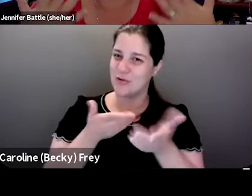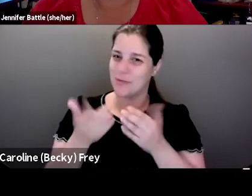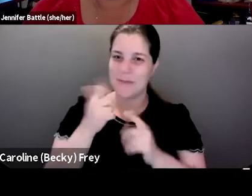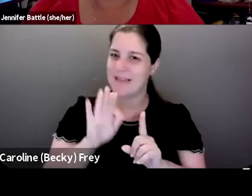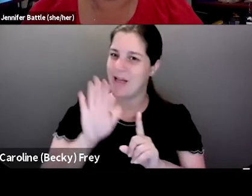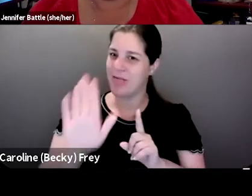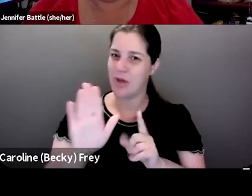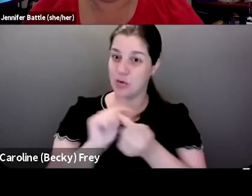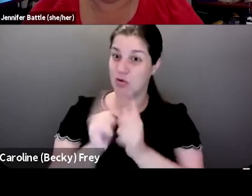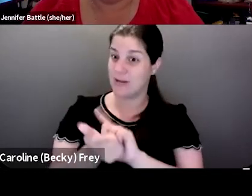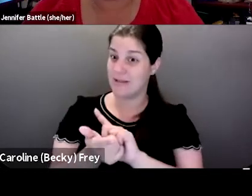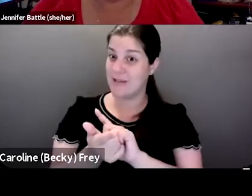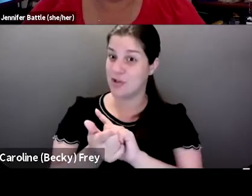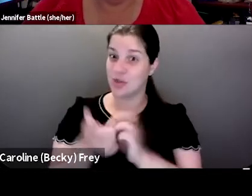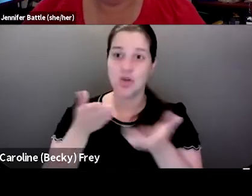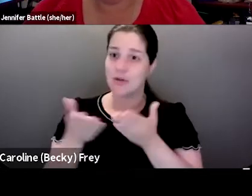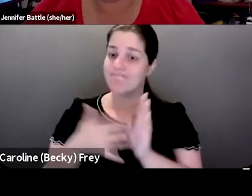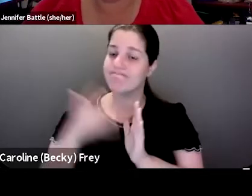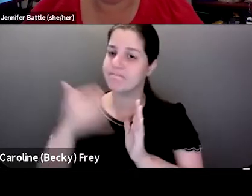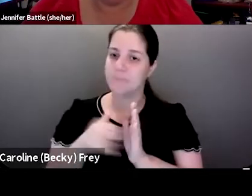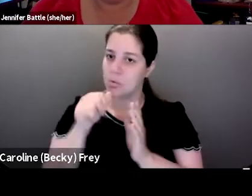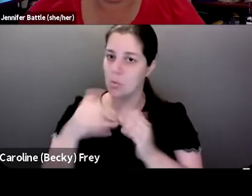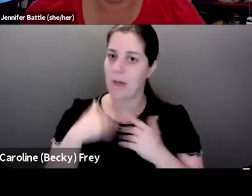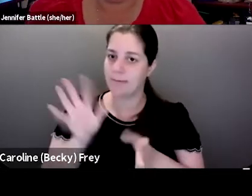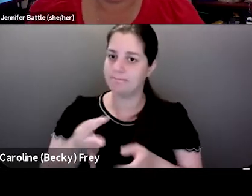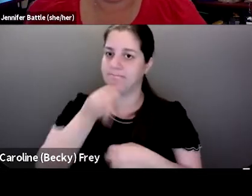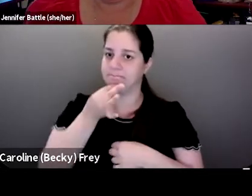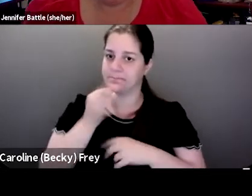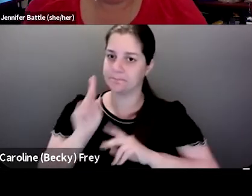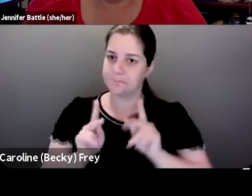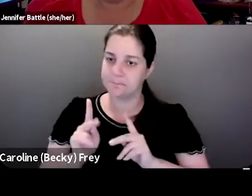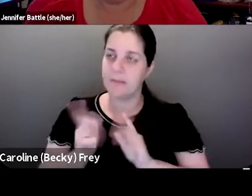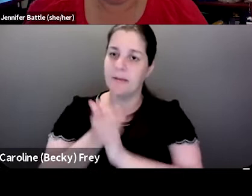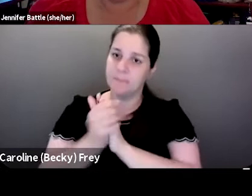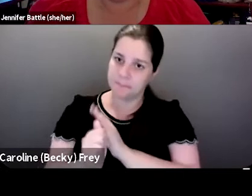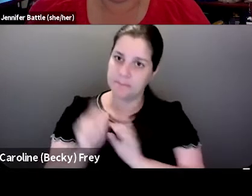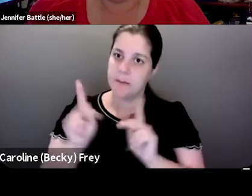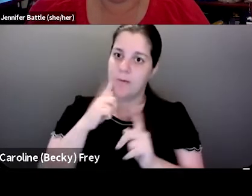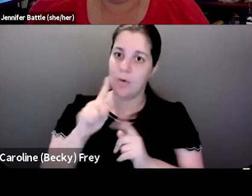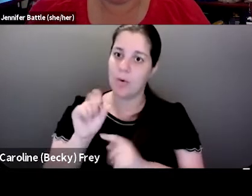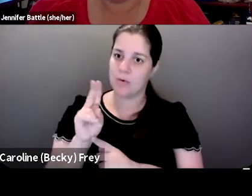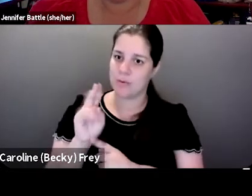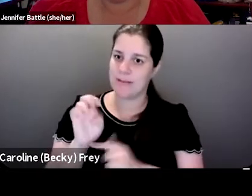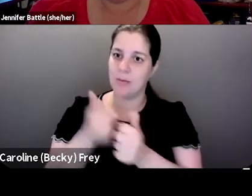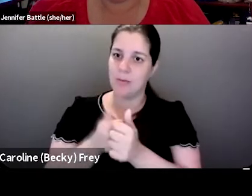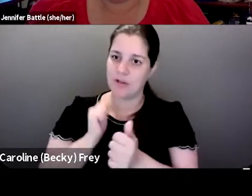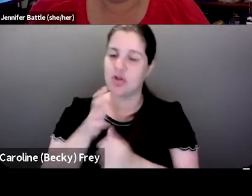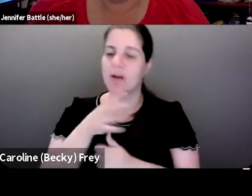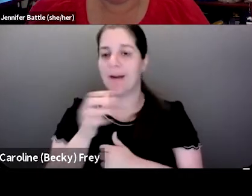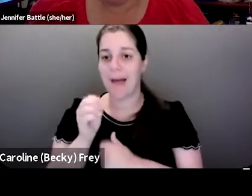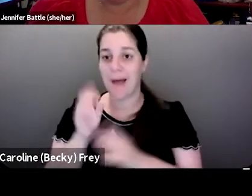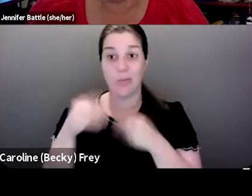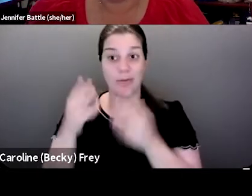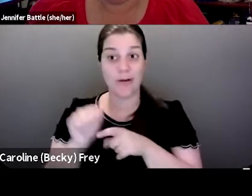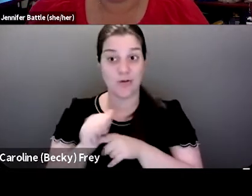lot of expertise or understanding around mental health care or suicide prevention. And so being able to provide some